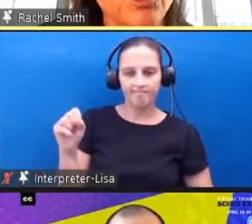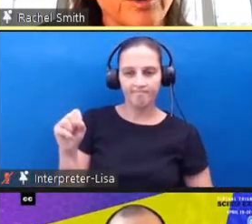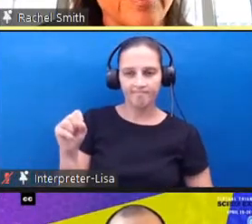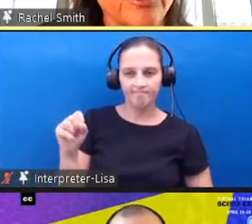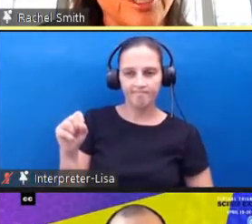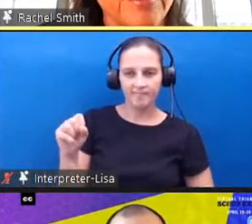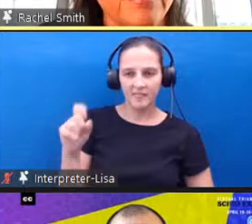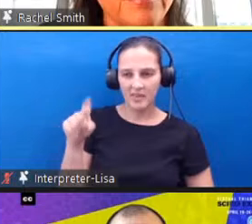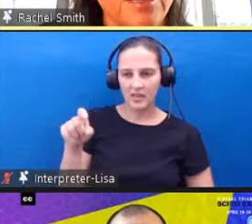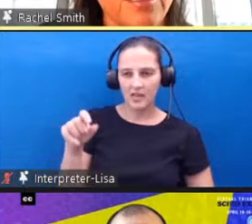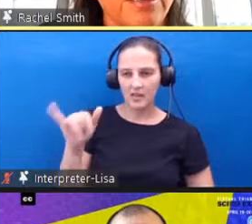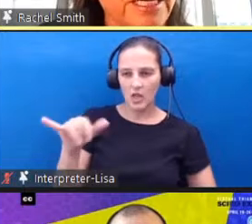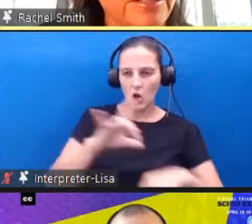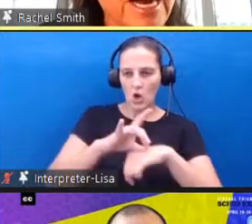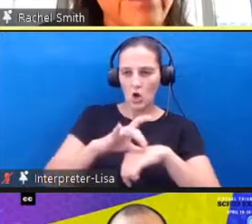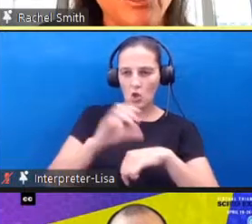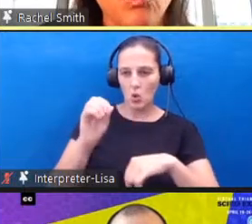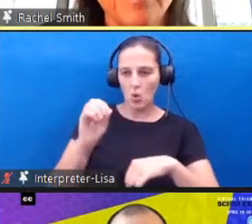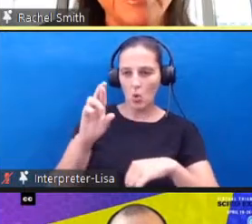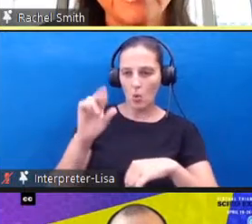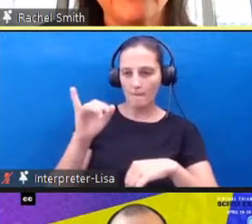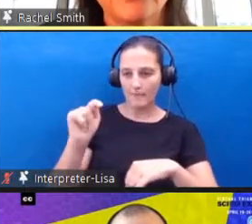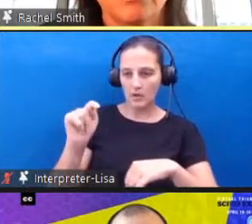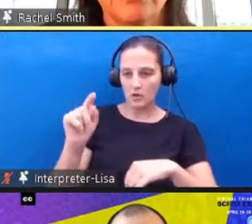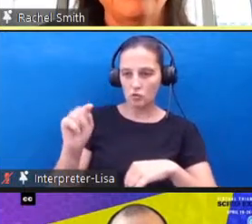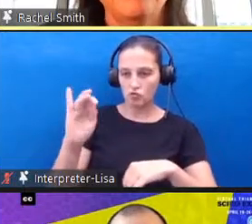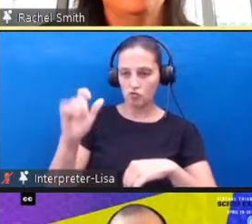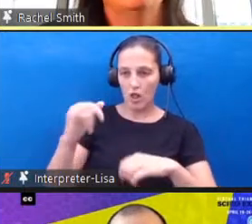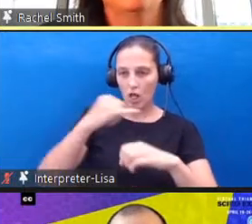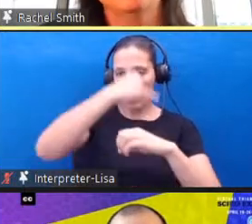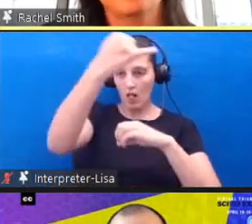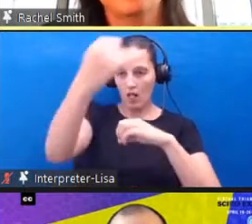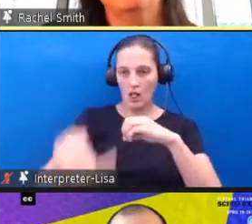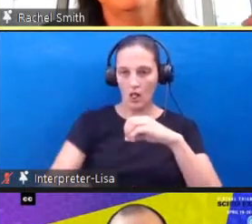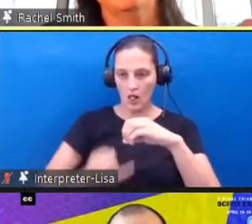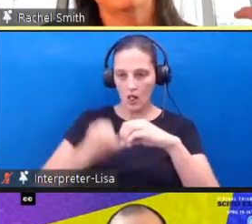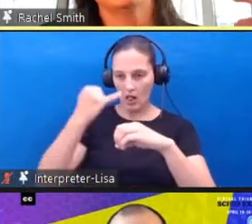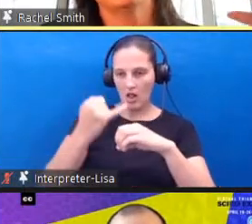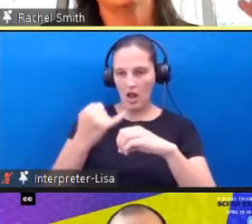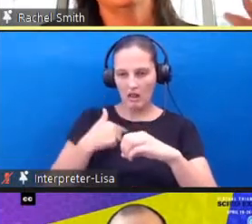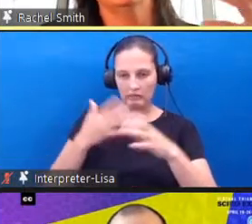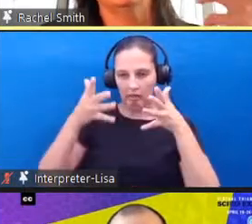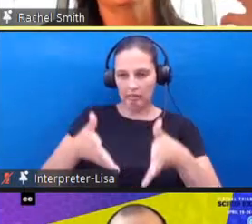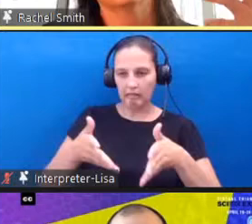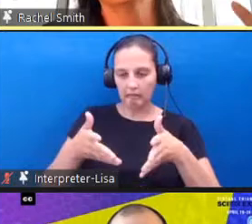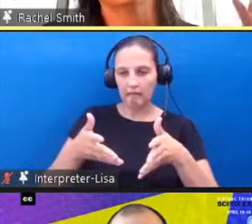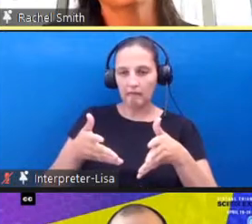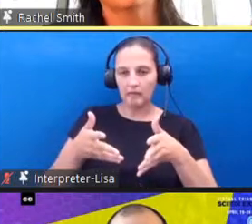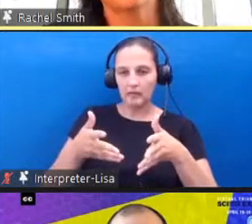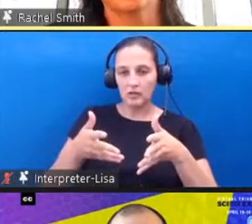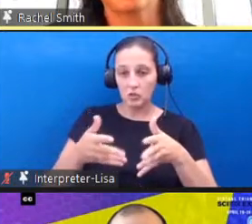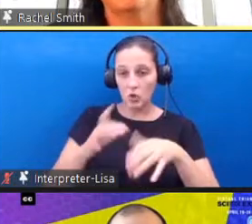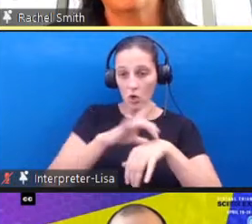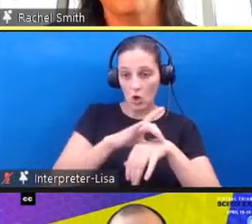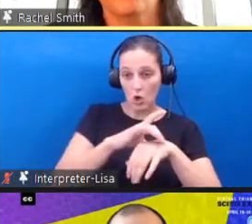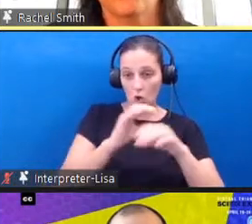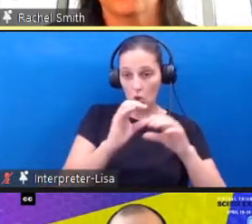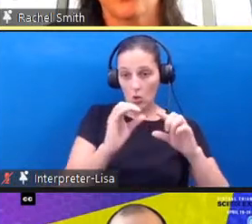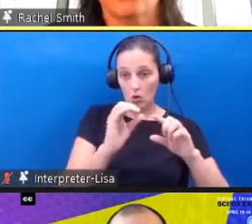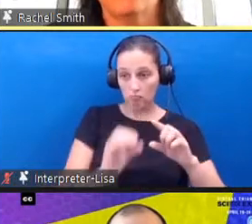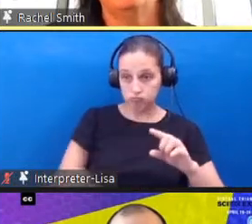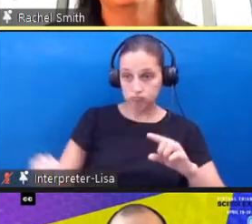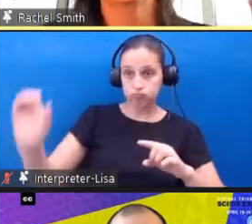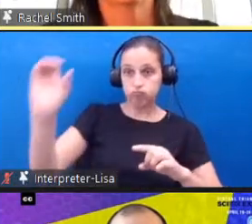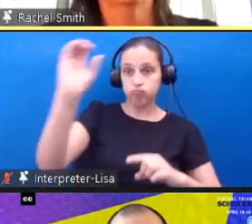that's Earth's orbital trail. I have the orbits left on, so it's probably it's either Earth's orbital trail